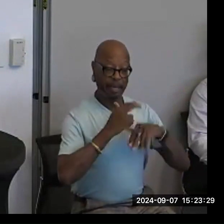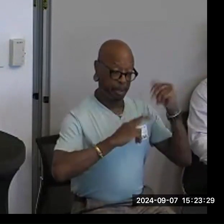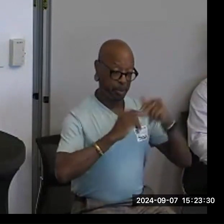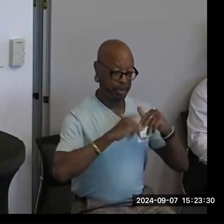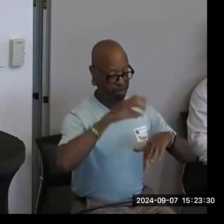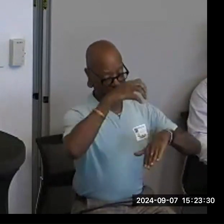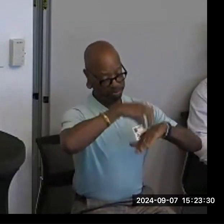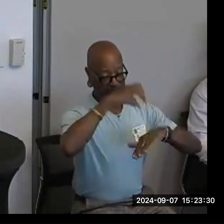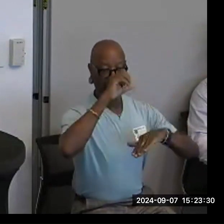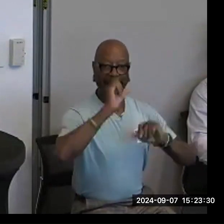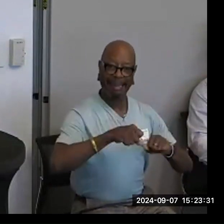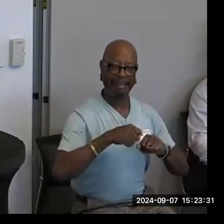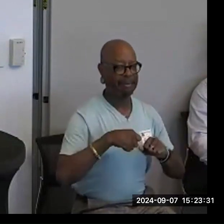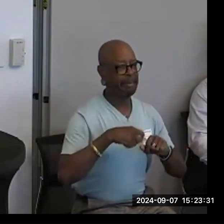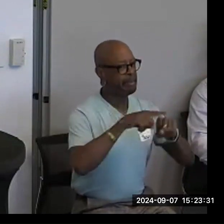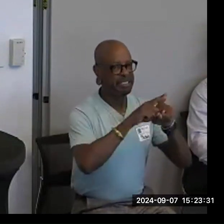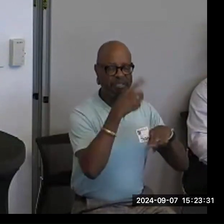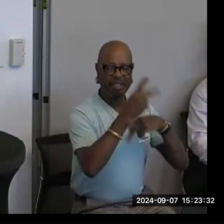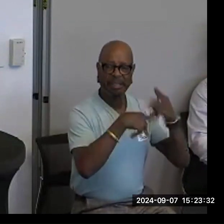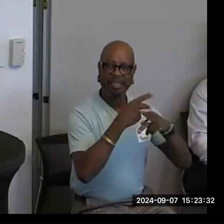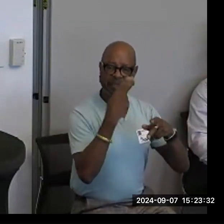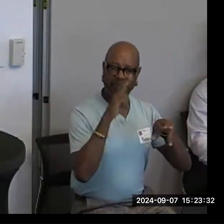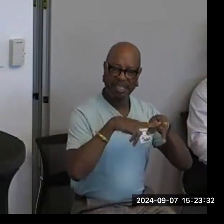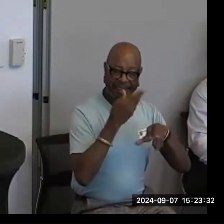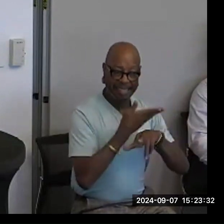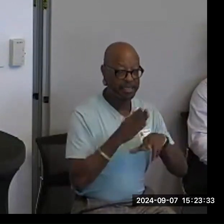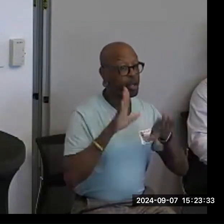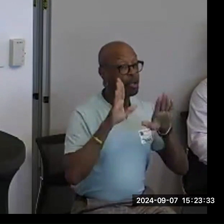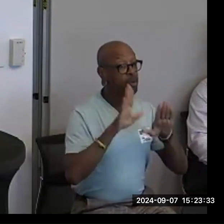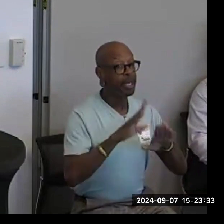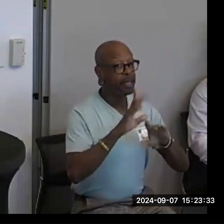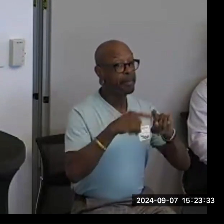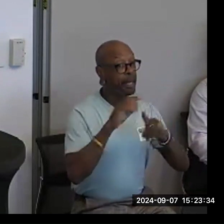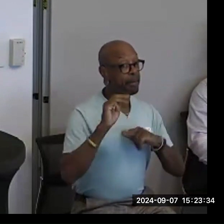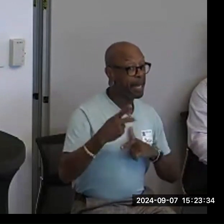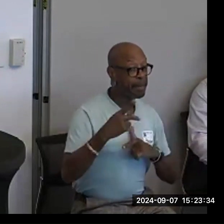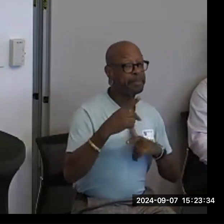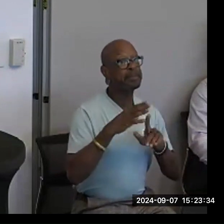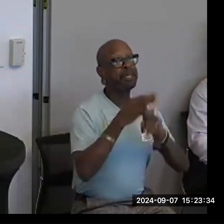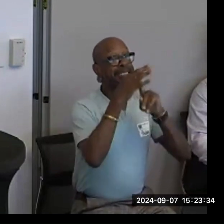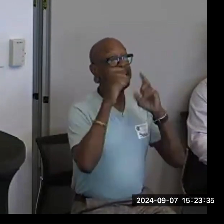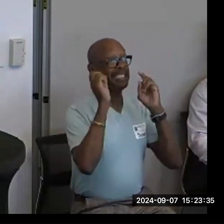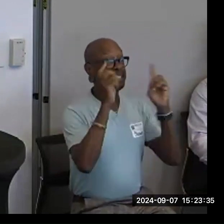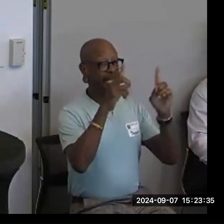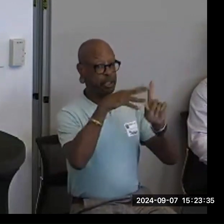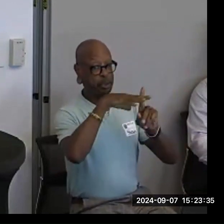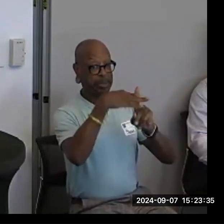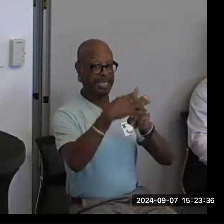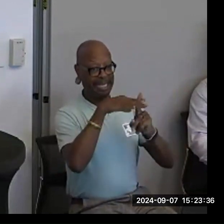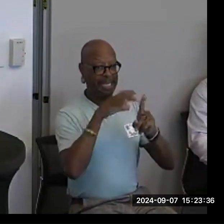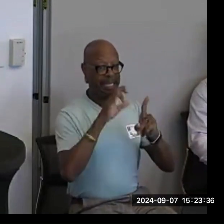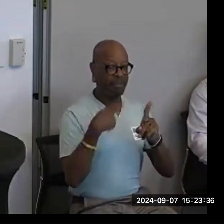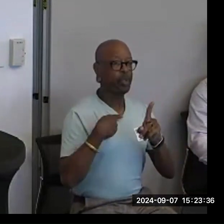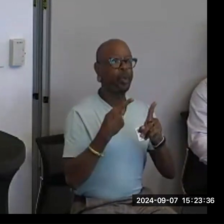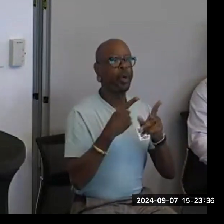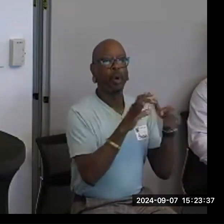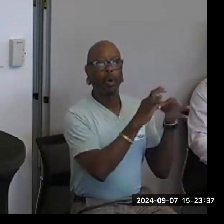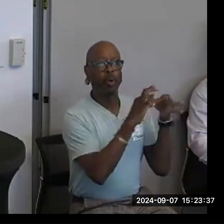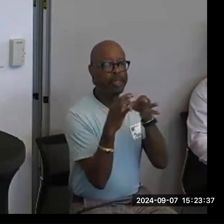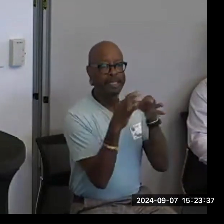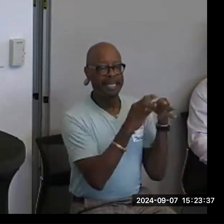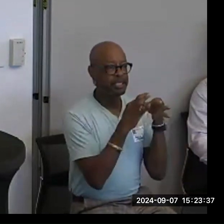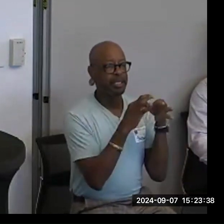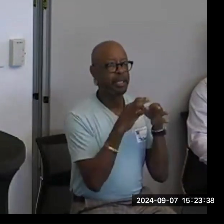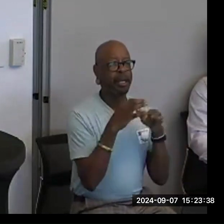those in there, and you can do all kinds of fun stuff. And the great thing about these maps, especially in an educational setting, is, for example, if you're an orientation or mobility